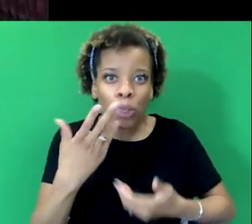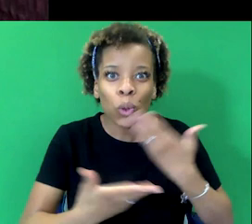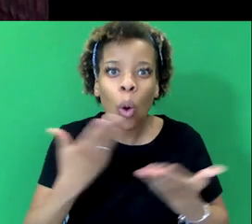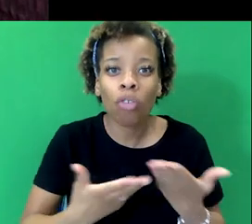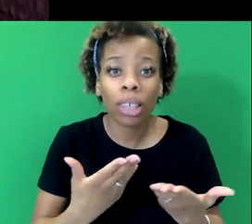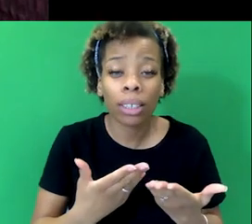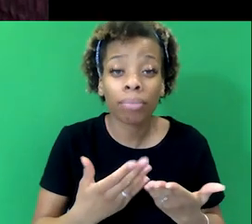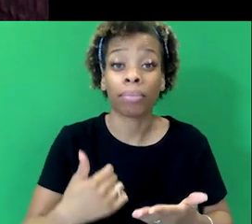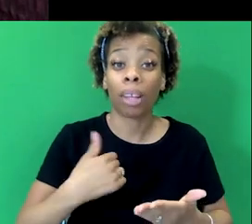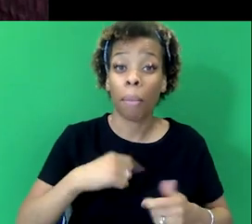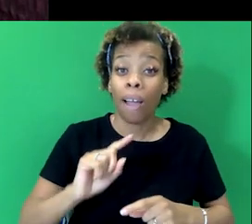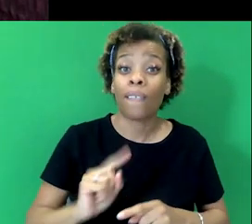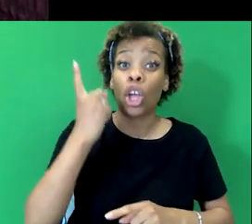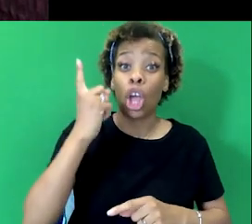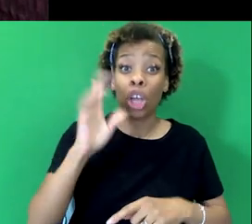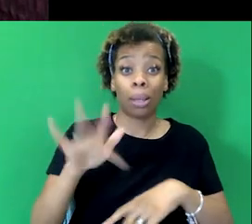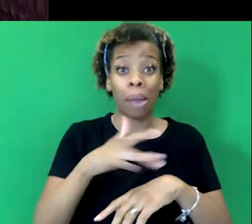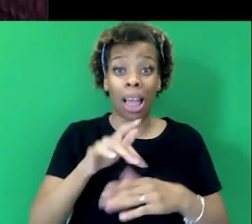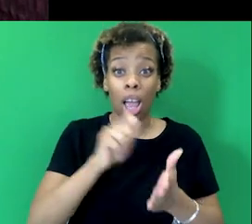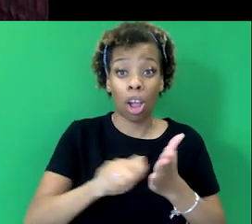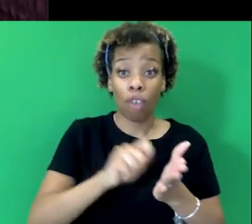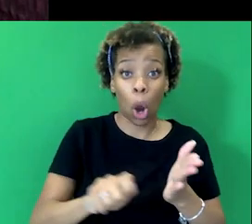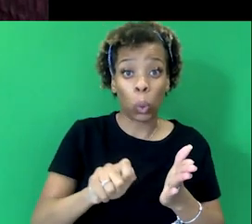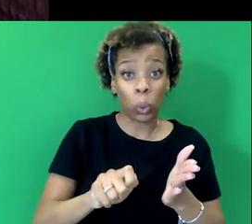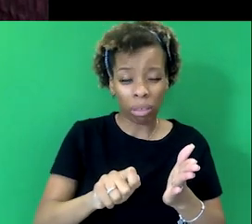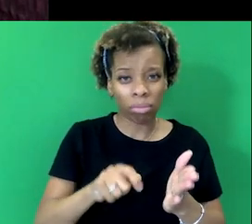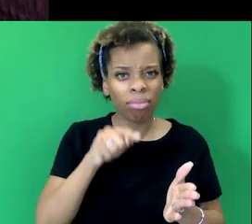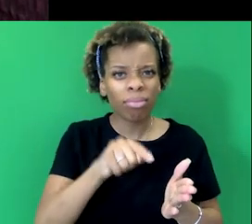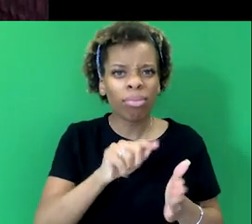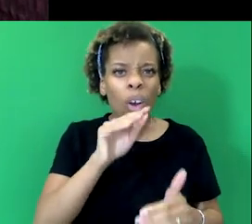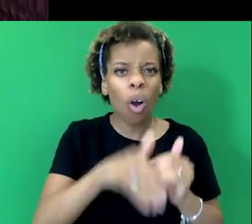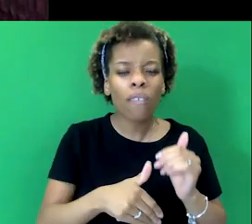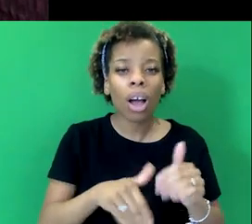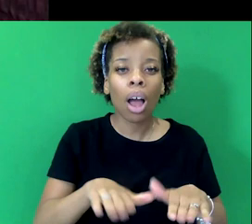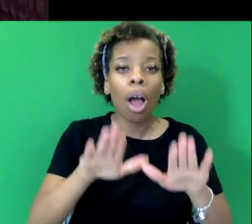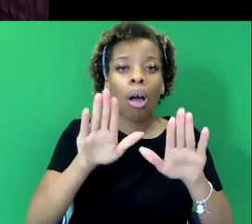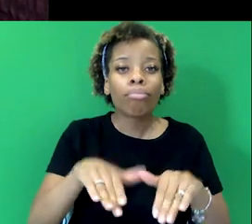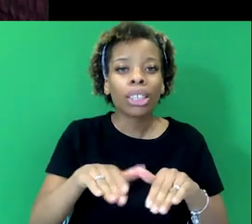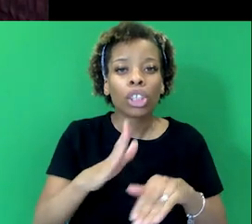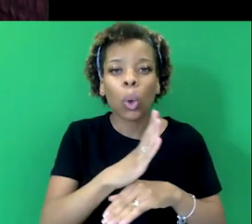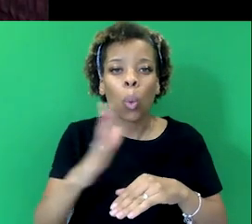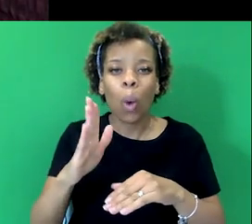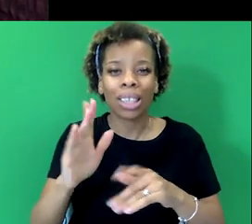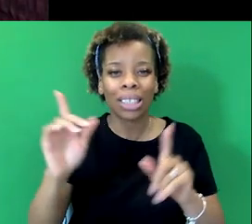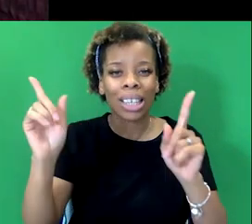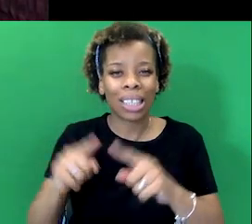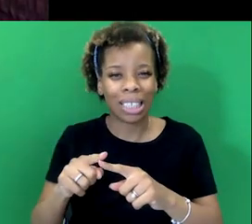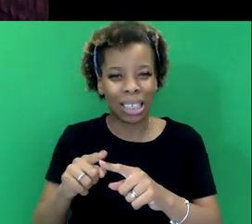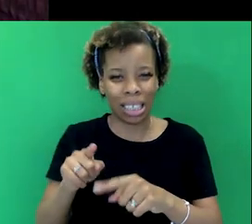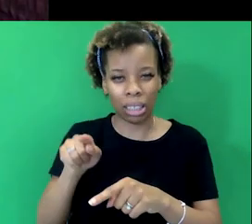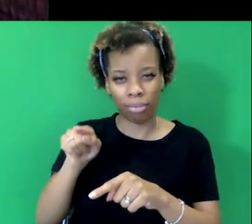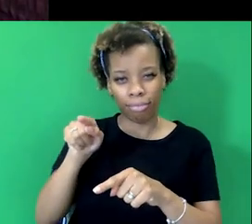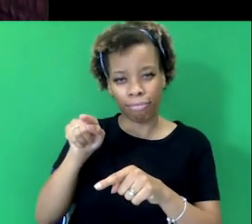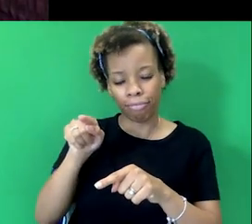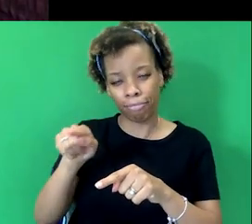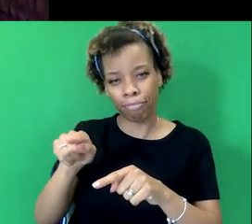I wrote, At the Gates of Gaza, which was about the British West Indies Regiment fighting in what was Palestine, read like a